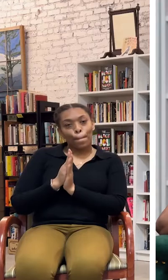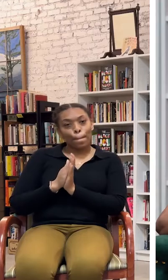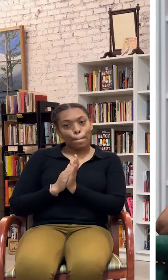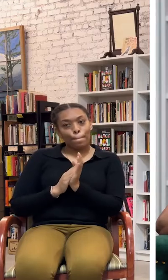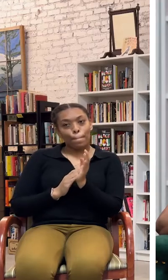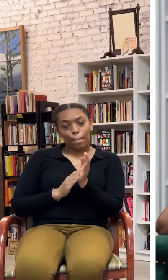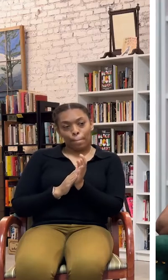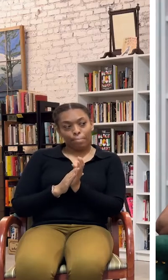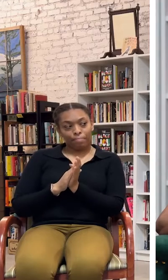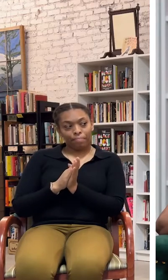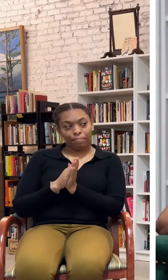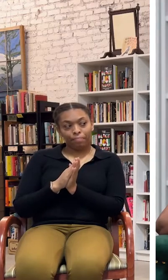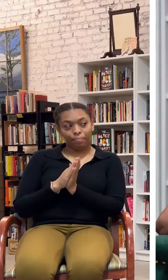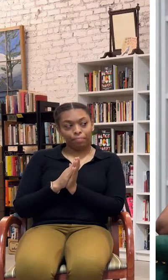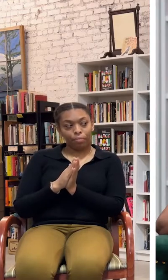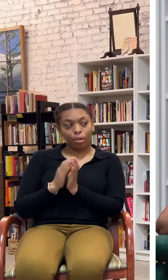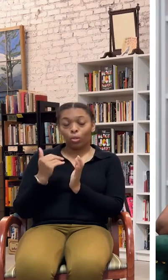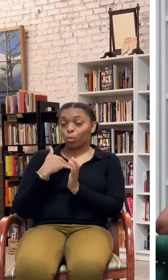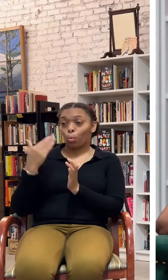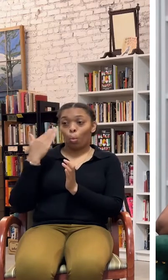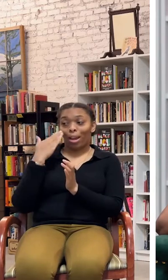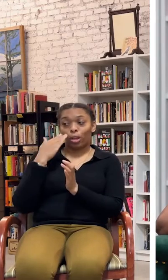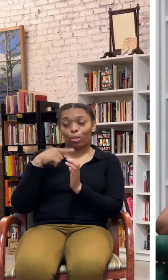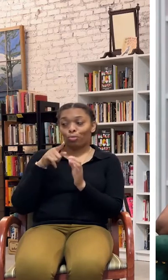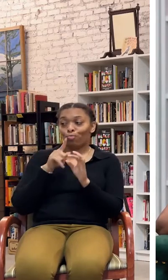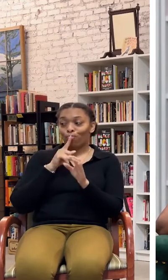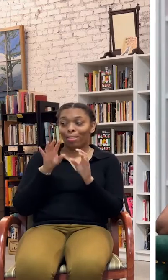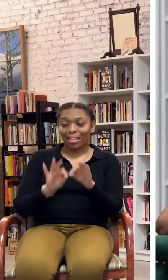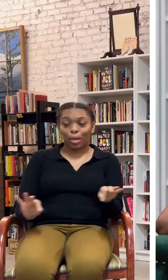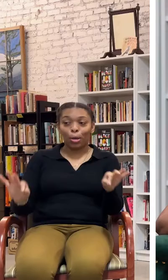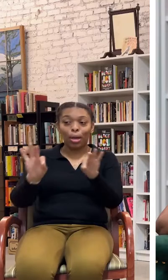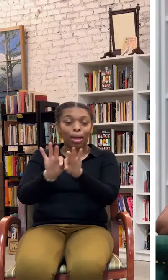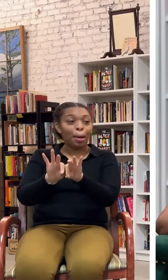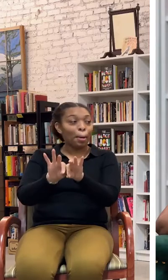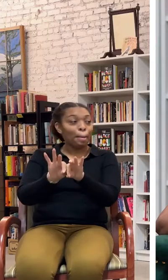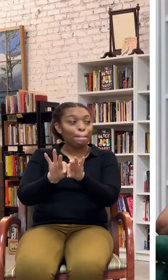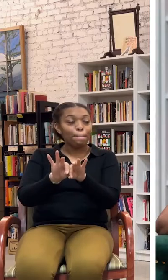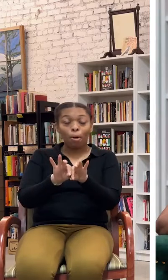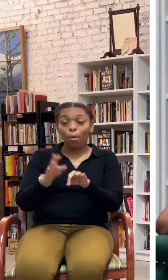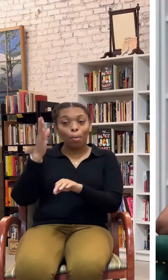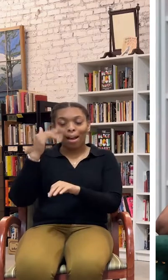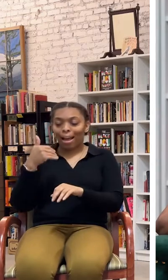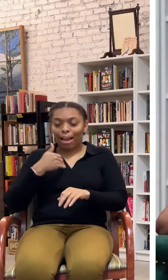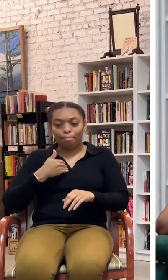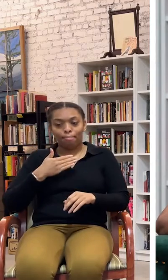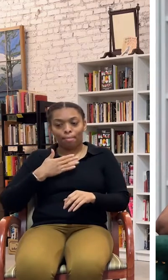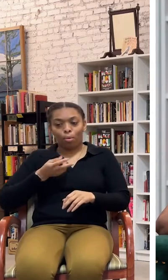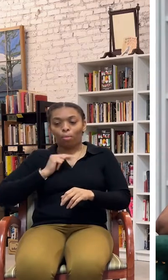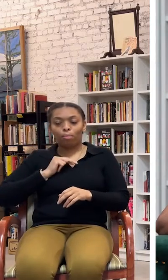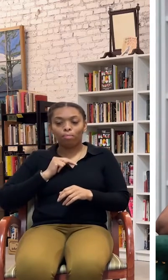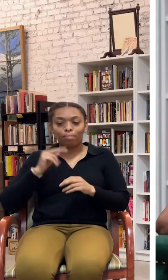really believe, actually, I know how important this is because I've had my own experience of this in South